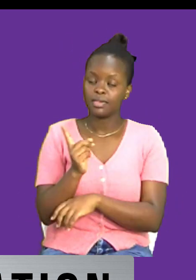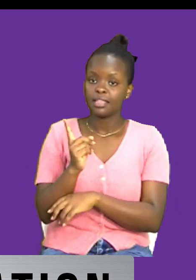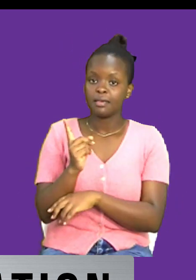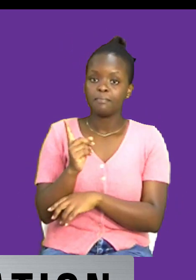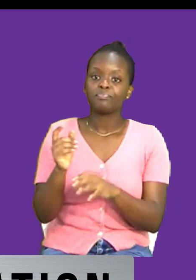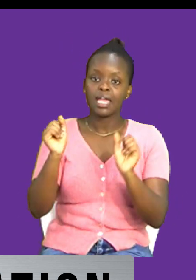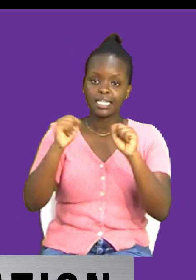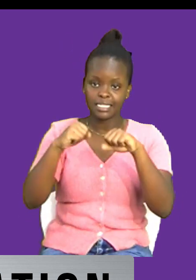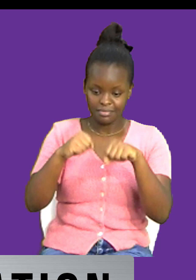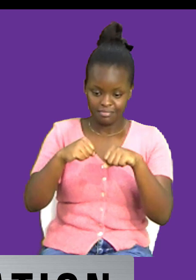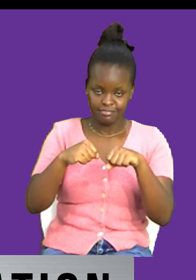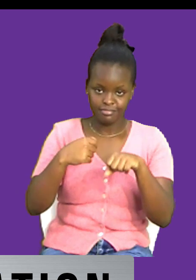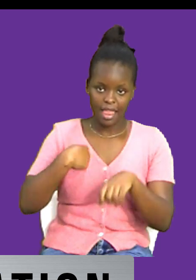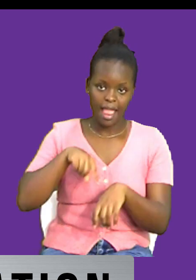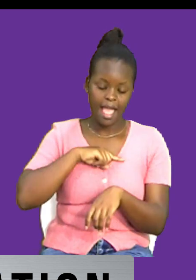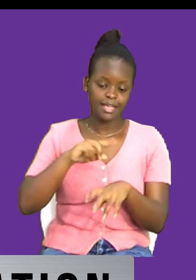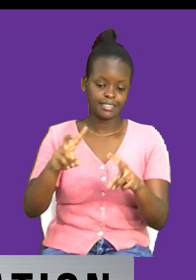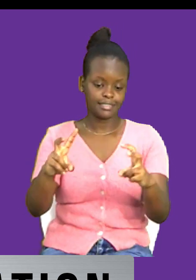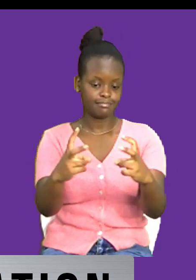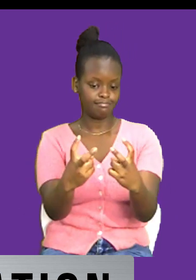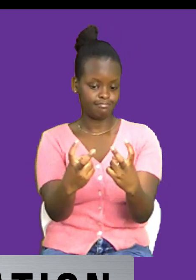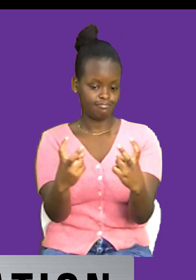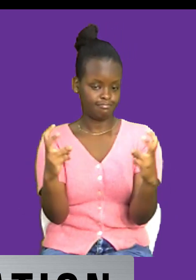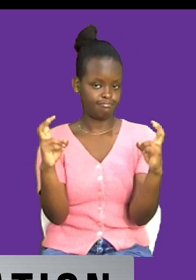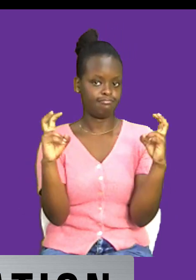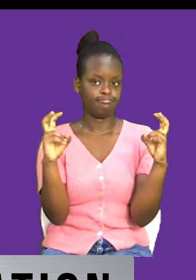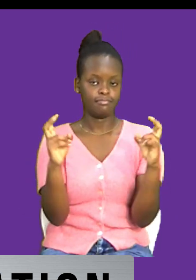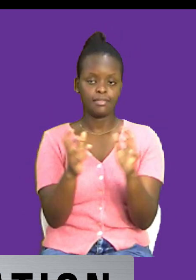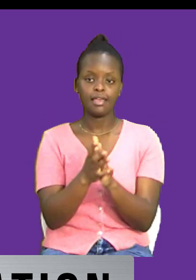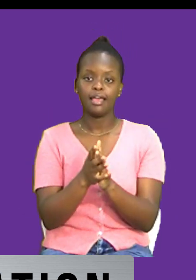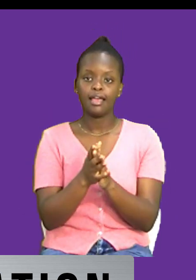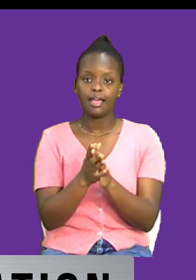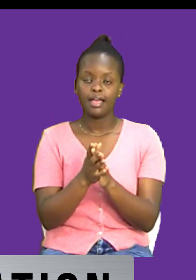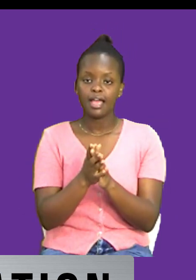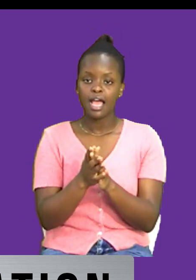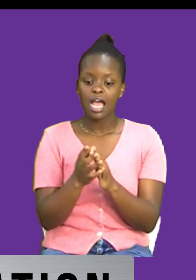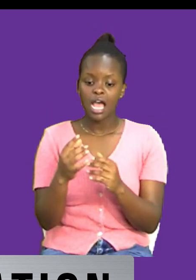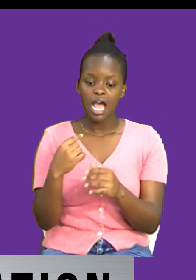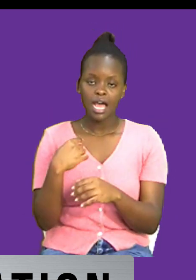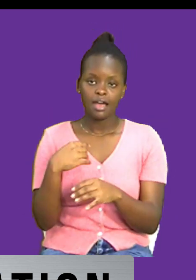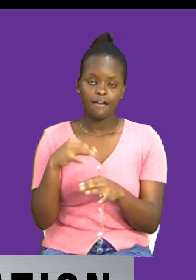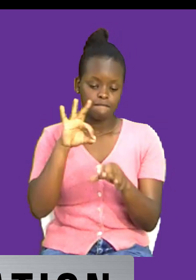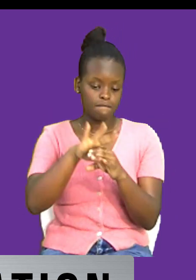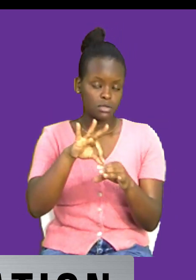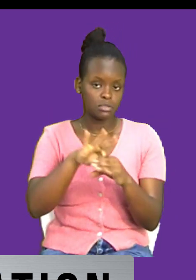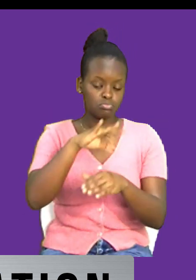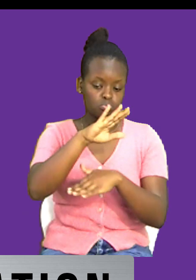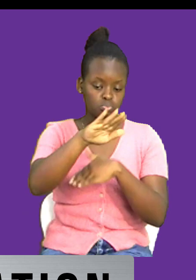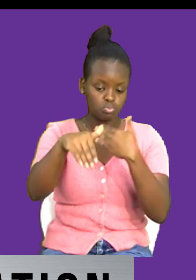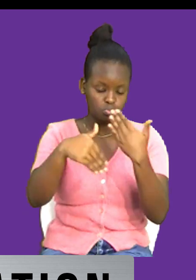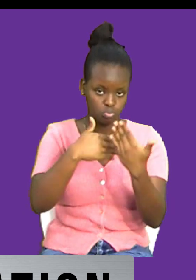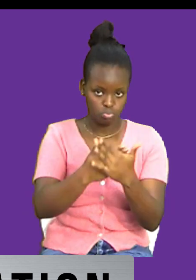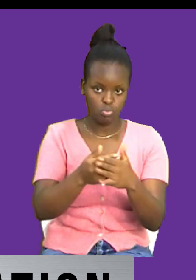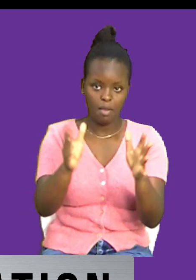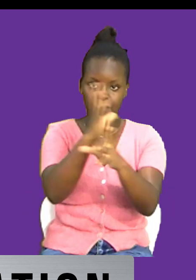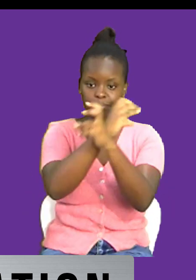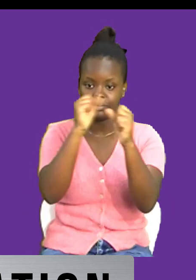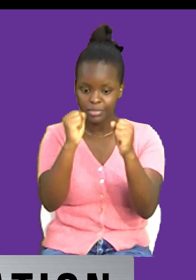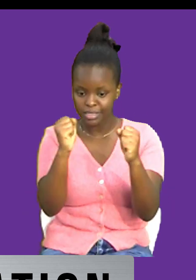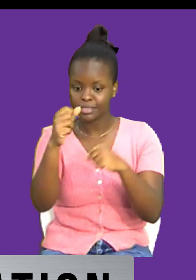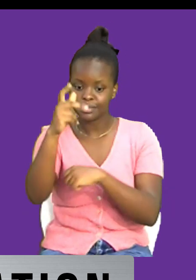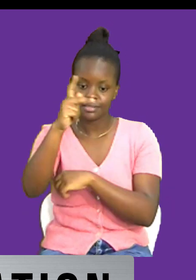board of directors of this country. We have appointed all of them, not just one. We didn't appoint the president. We appointed the president, we appointed